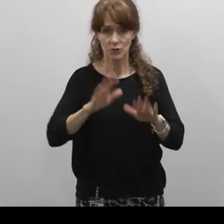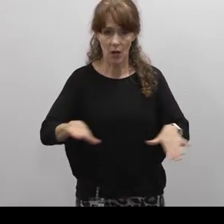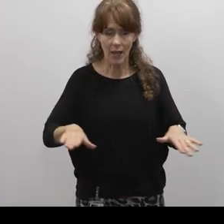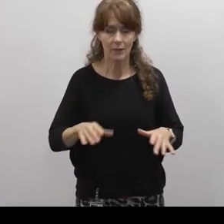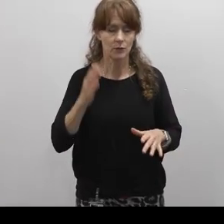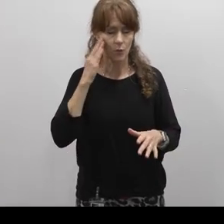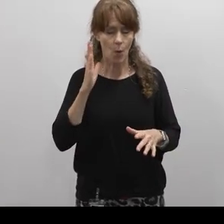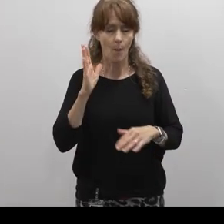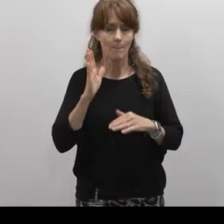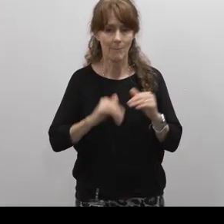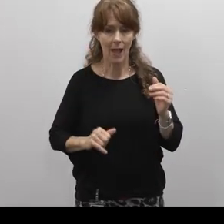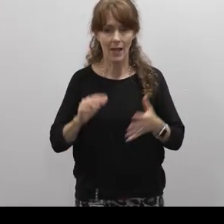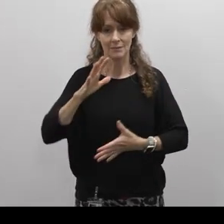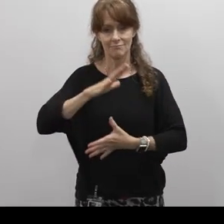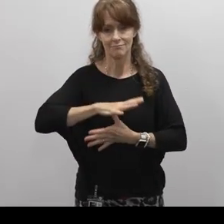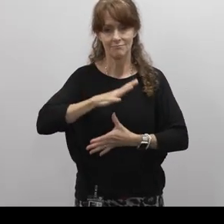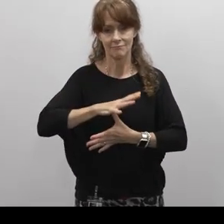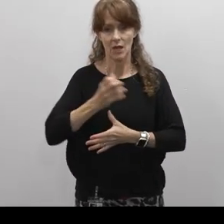12th grade?